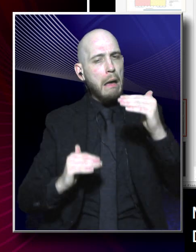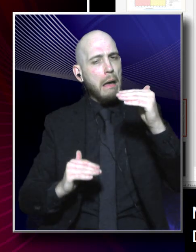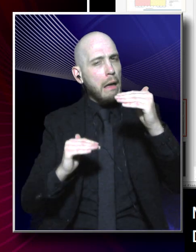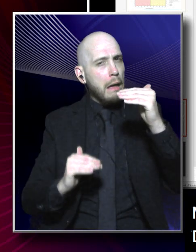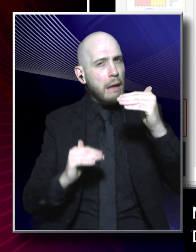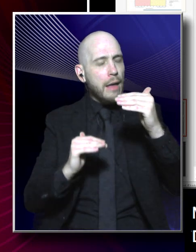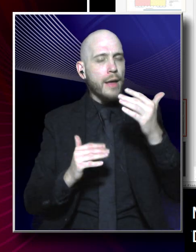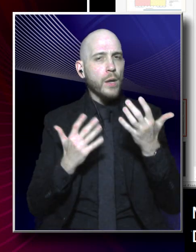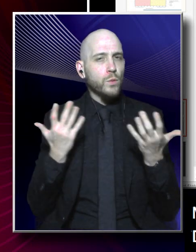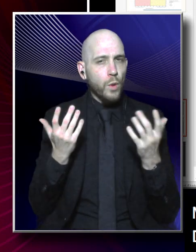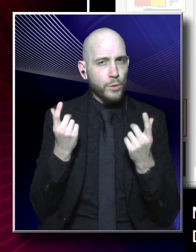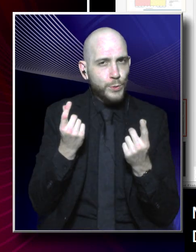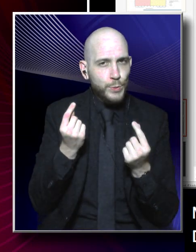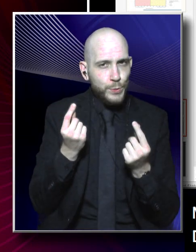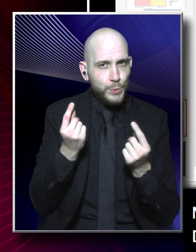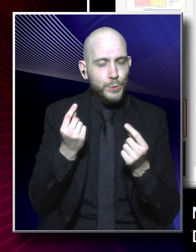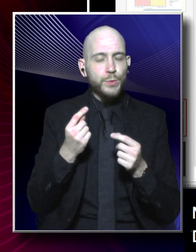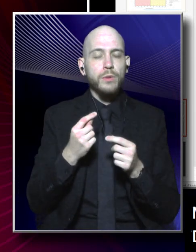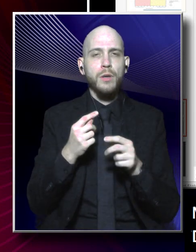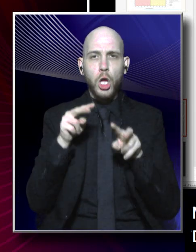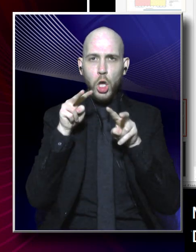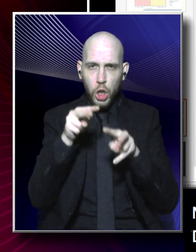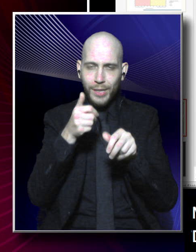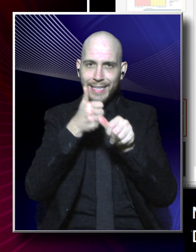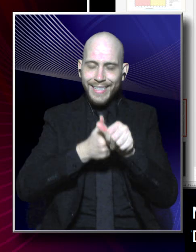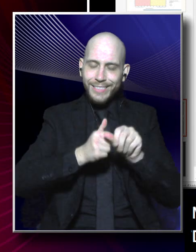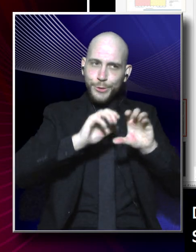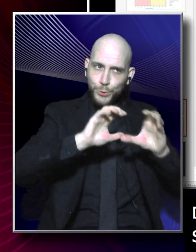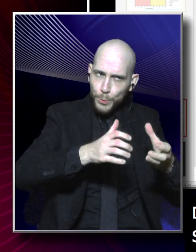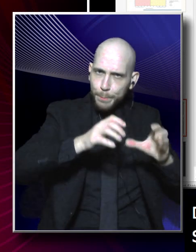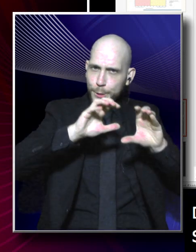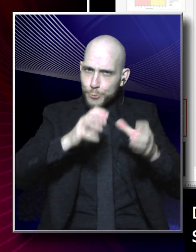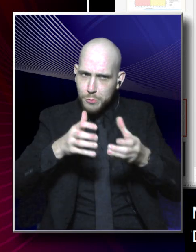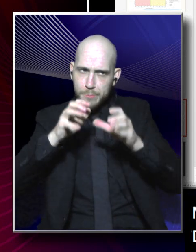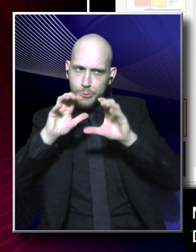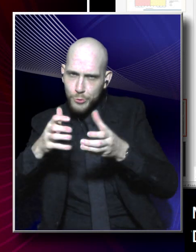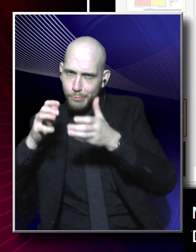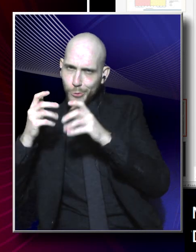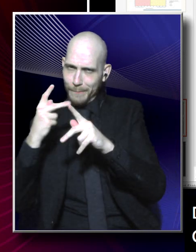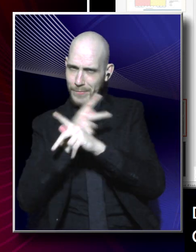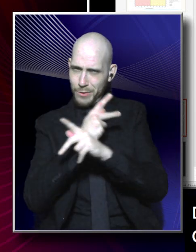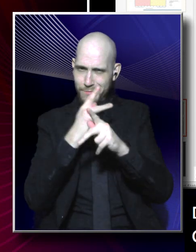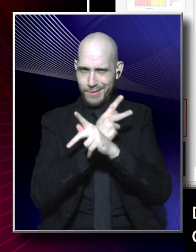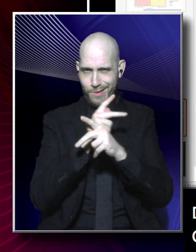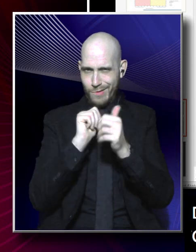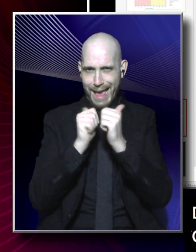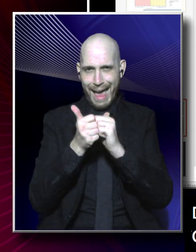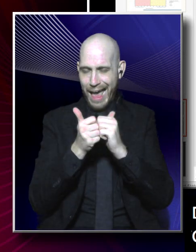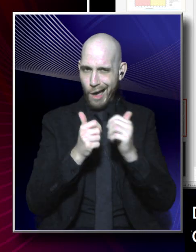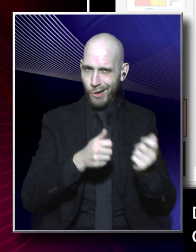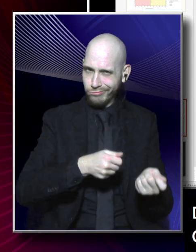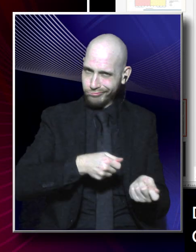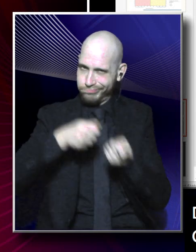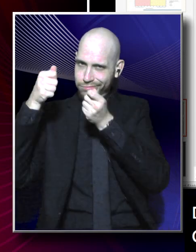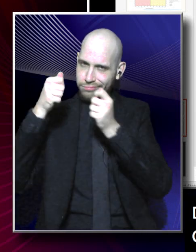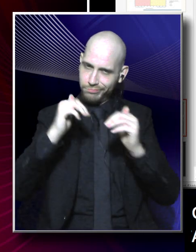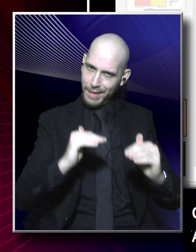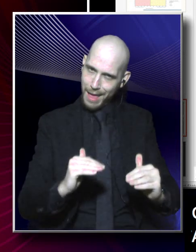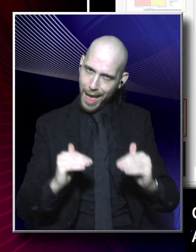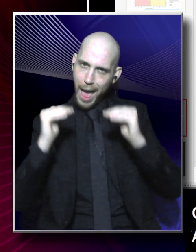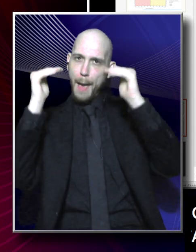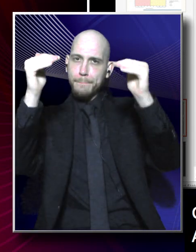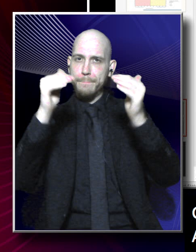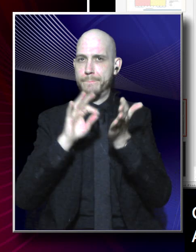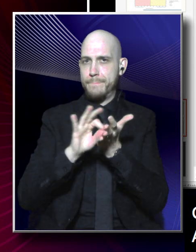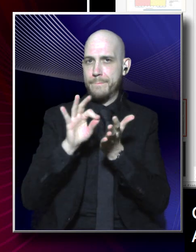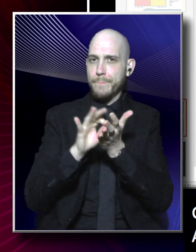looking child by child, group by group, and saying, what are we going to do about this kid? It's been exciting to see